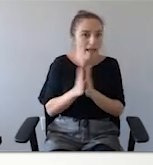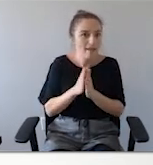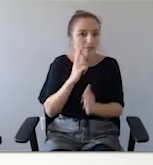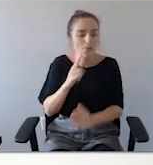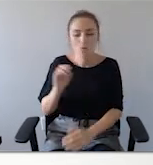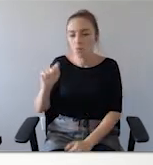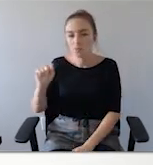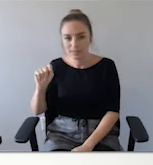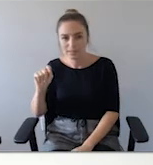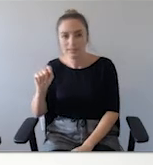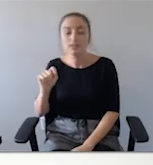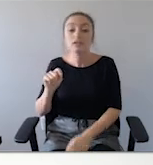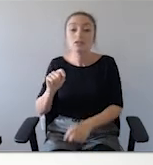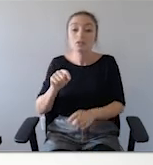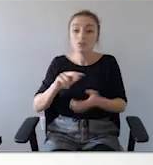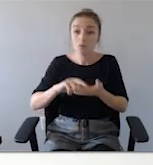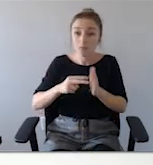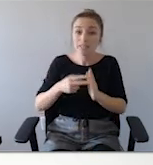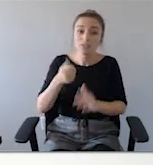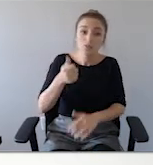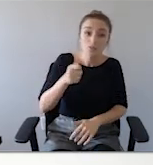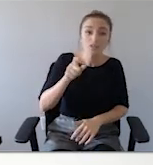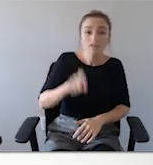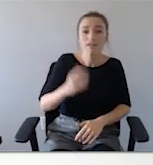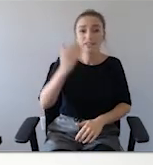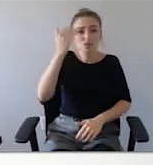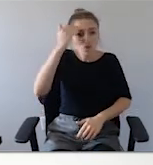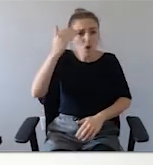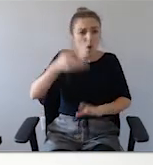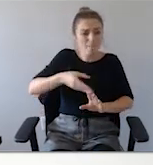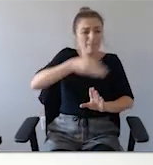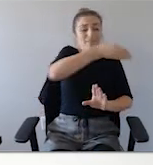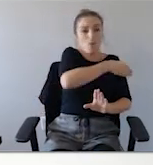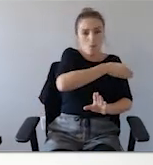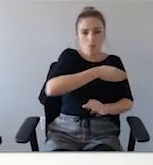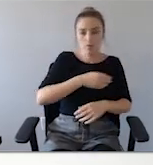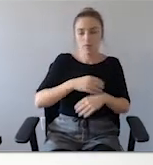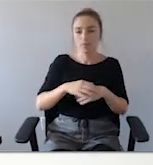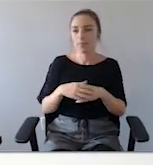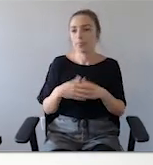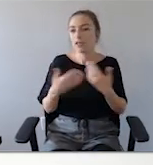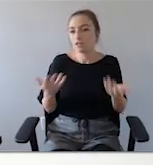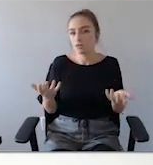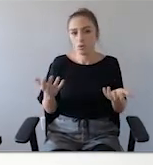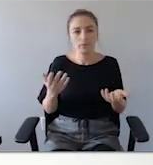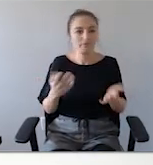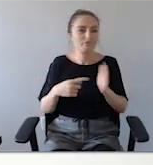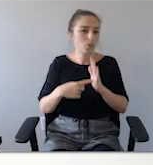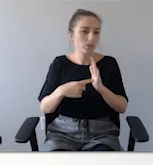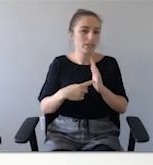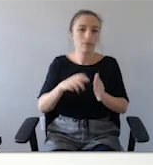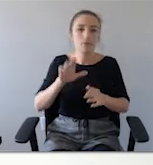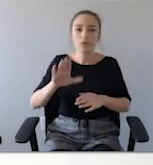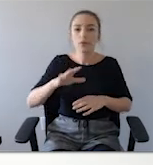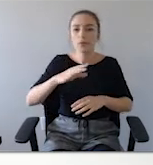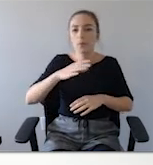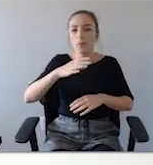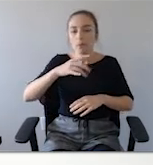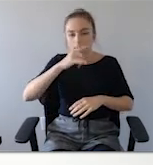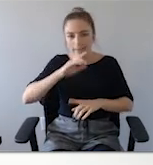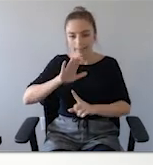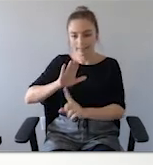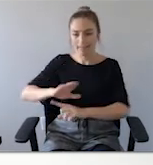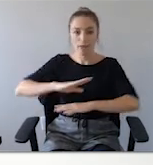look and see what else OTs do. So if your kid's school desk is like a mess, the pours out onto the